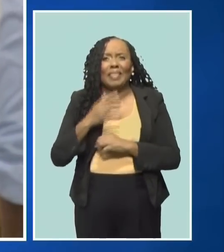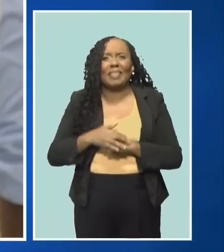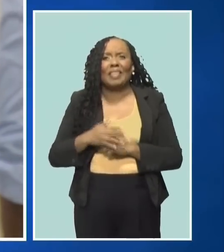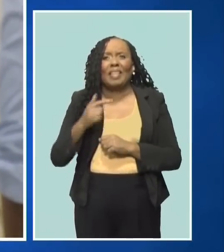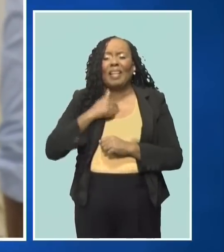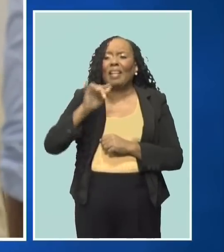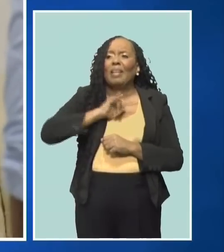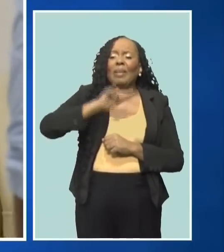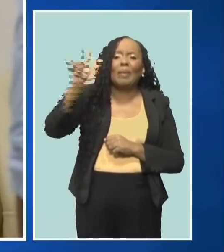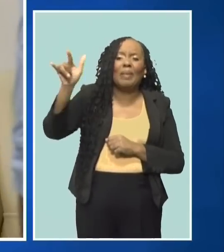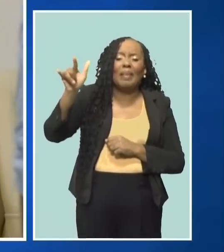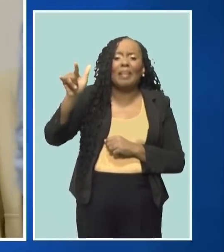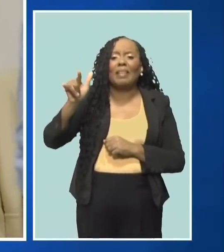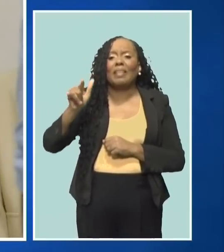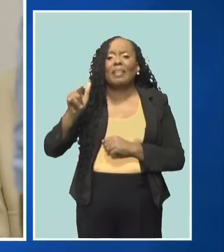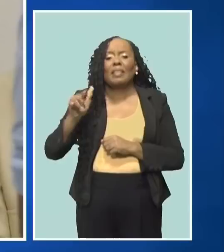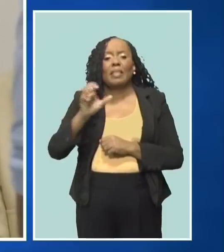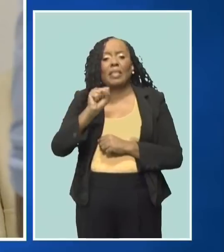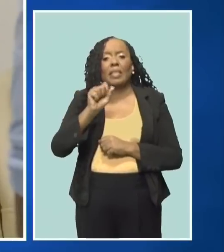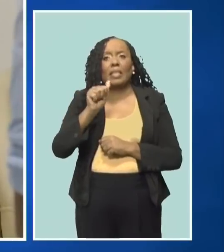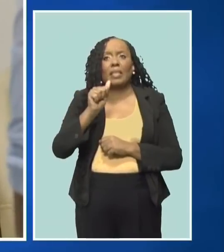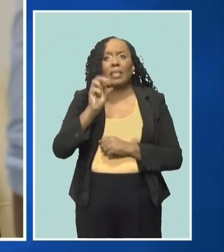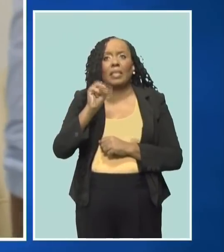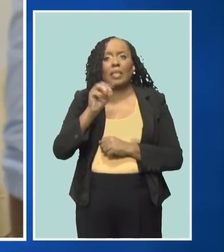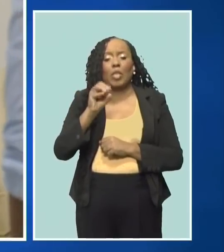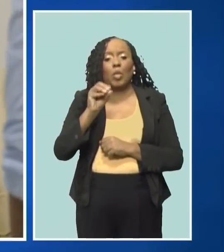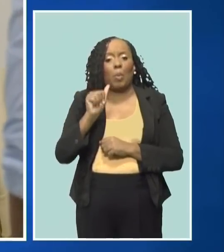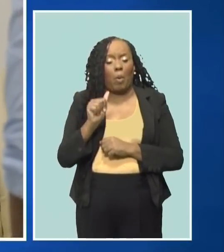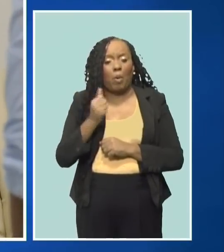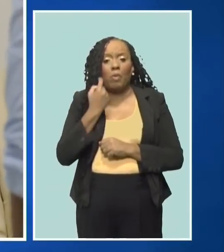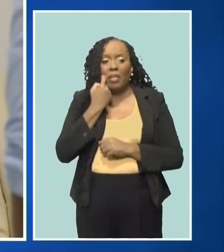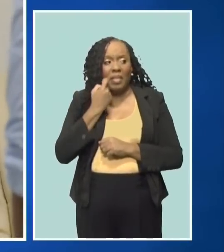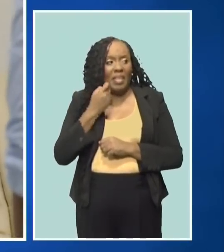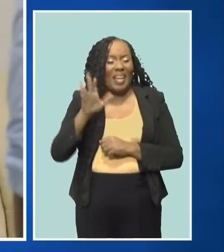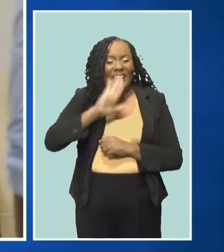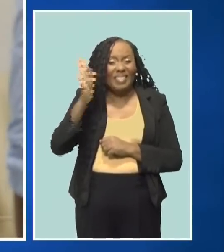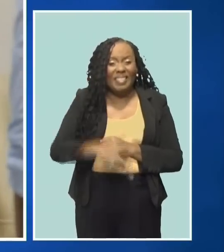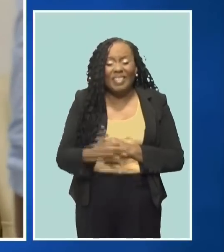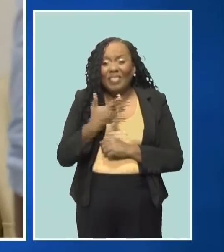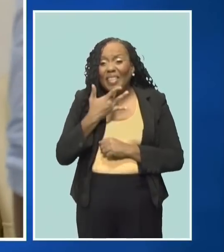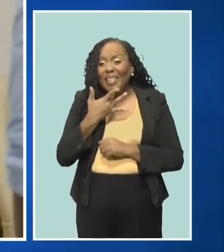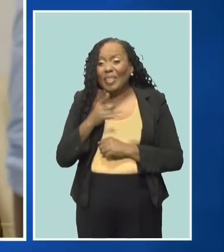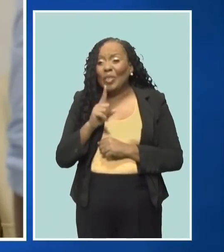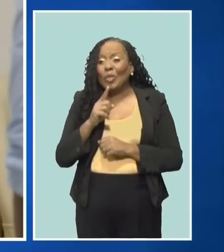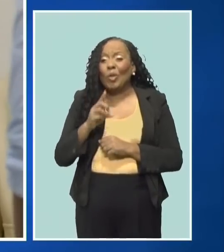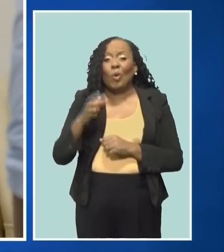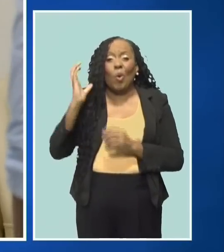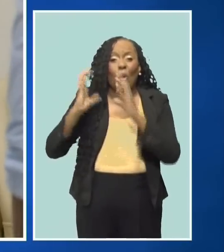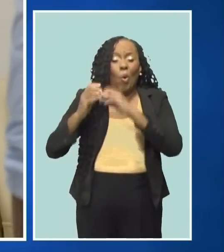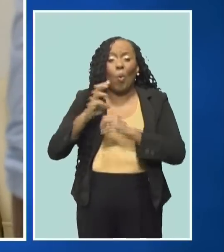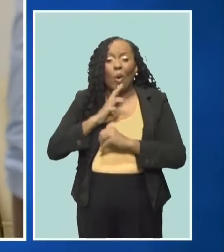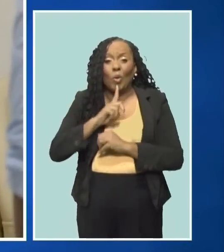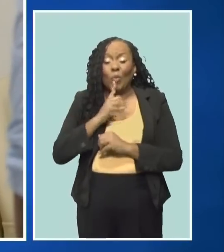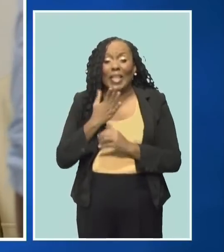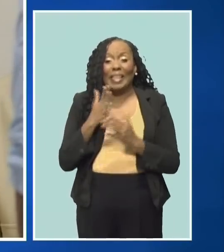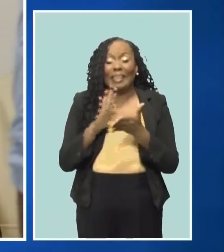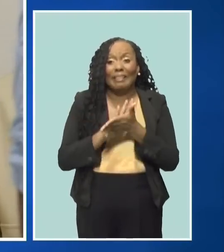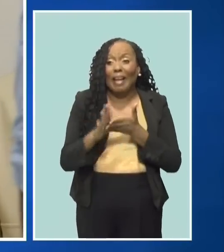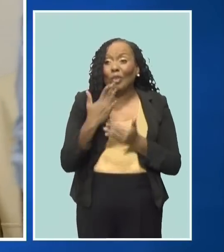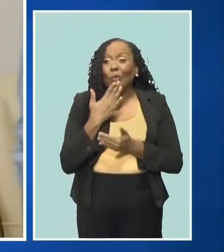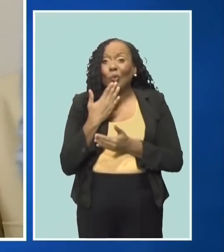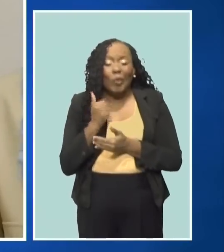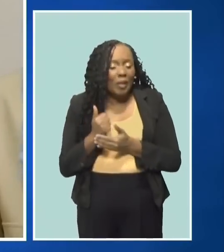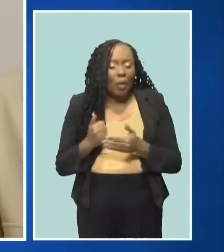tasted coconut water sweeter than I tasted in Samoa. Never. And it used to be, I shouldn't